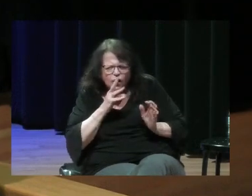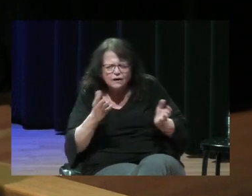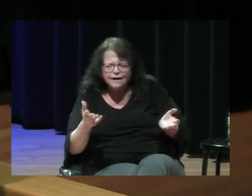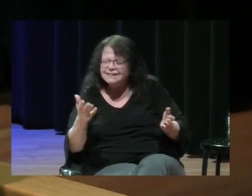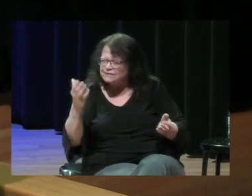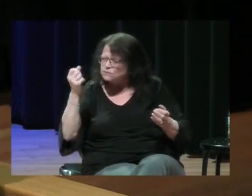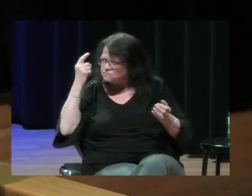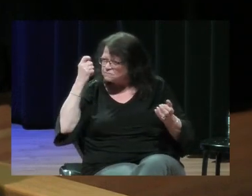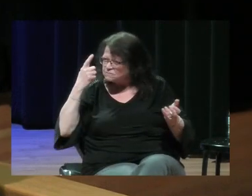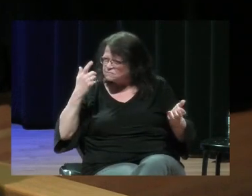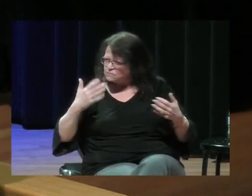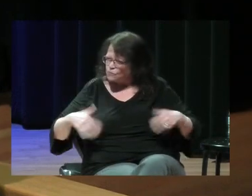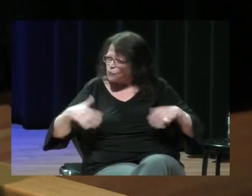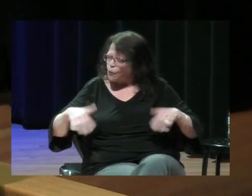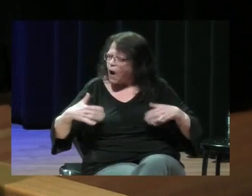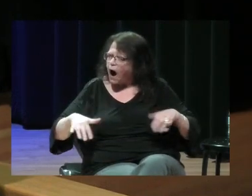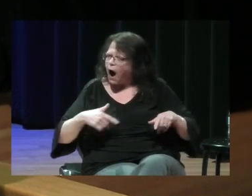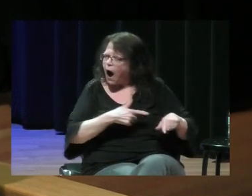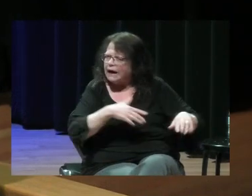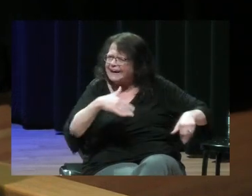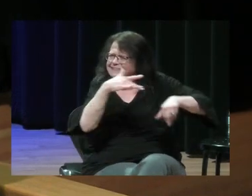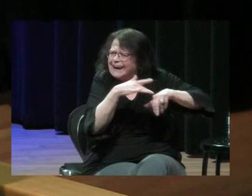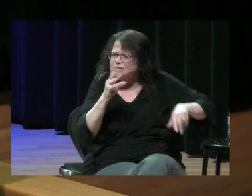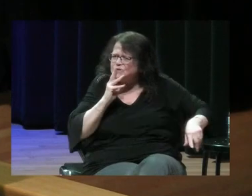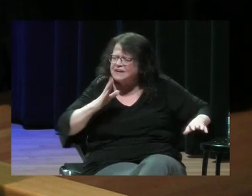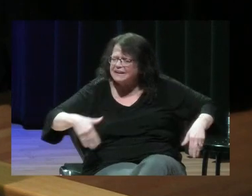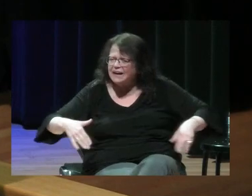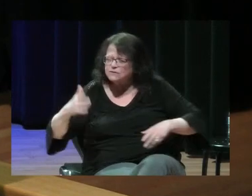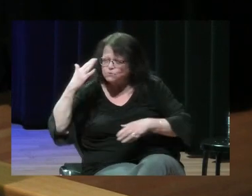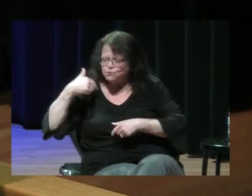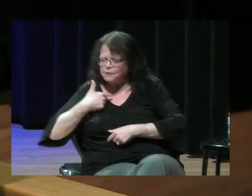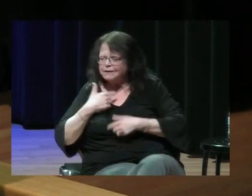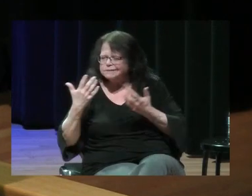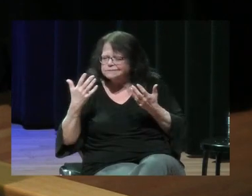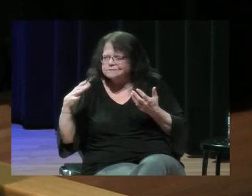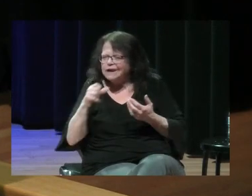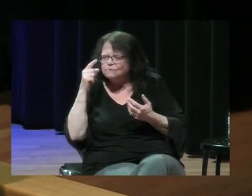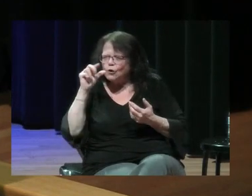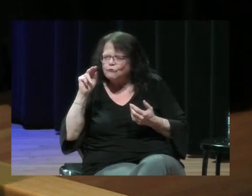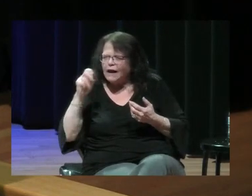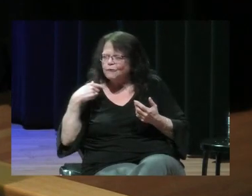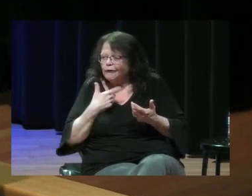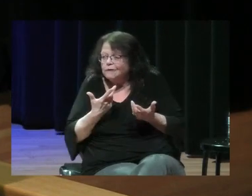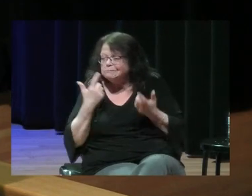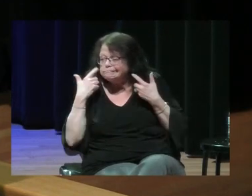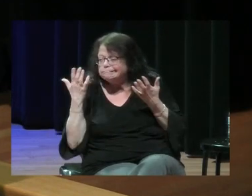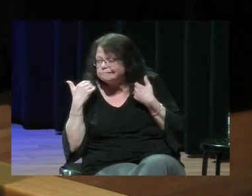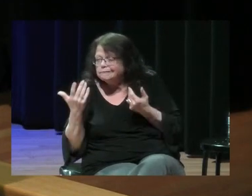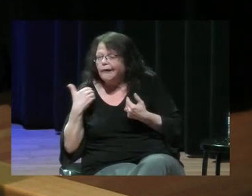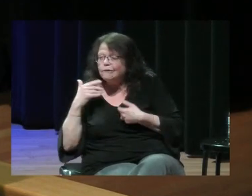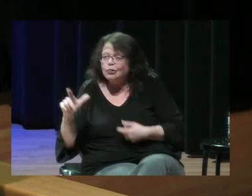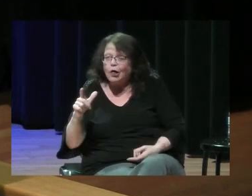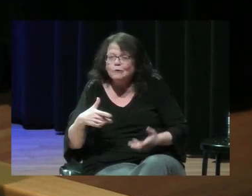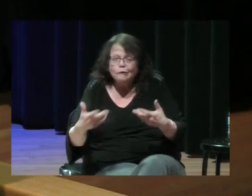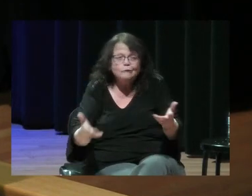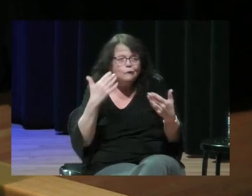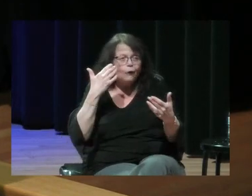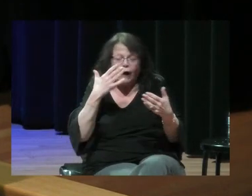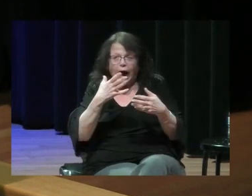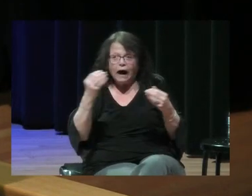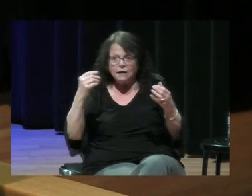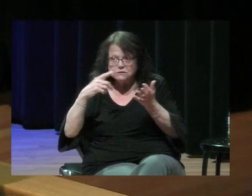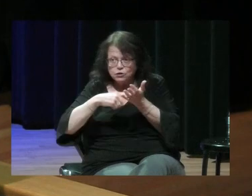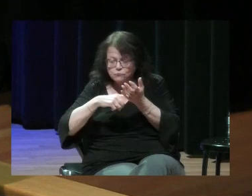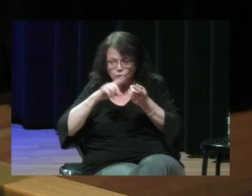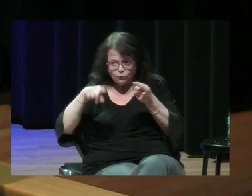have these public spaces like libraries, that we have institutions that even when they're under attack, like public libraries, where we